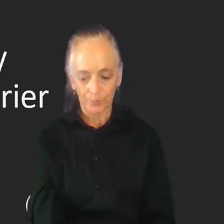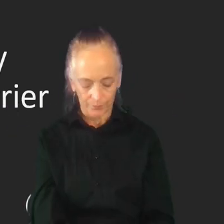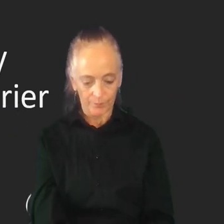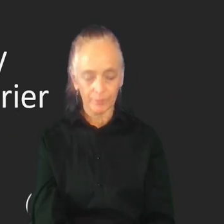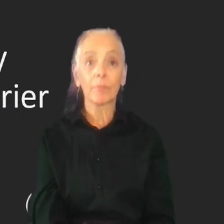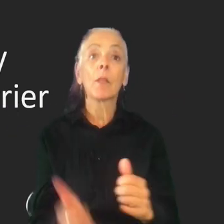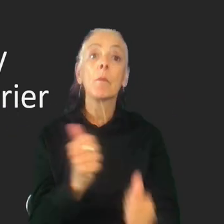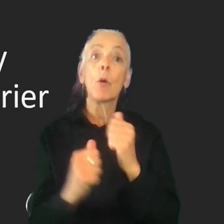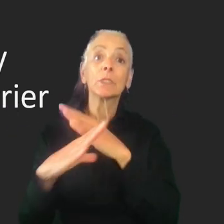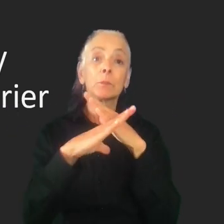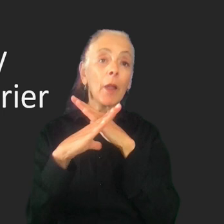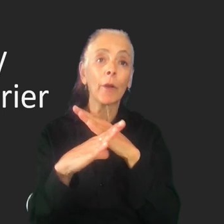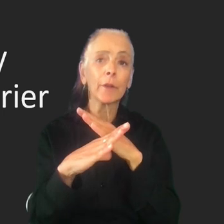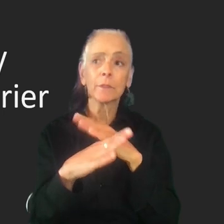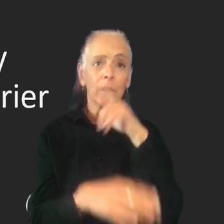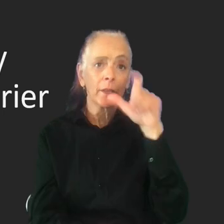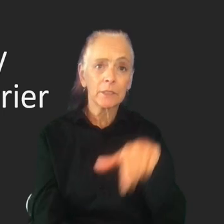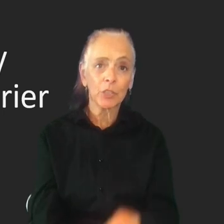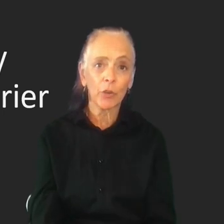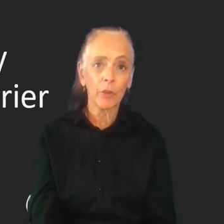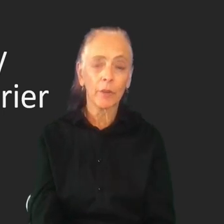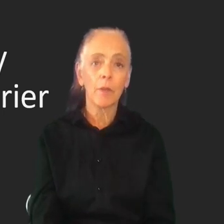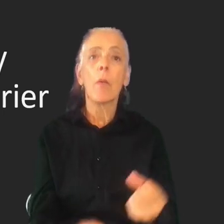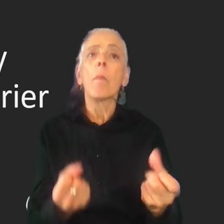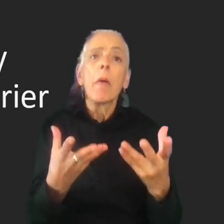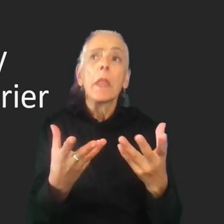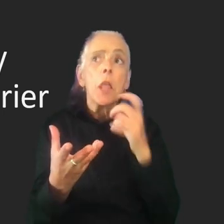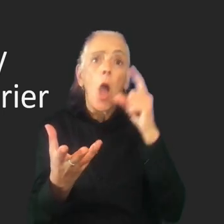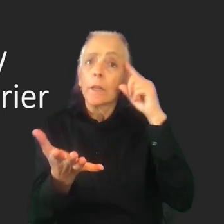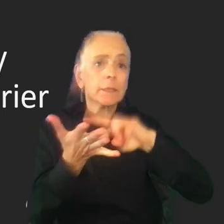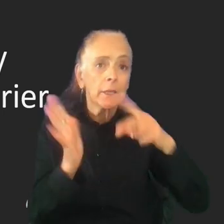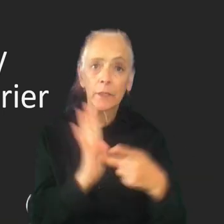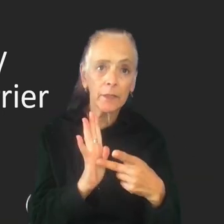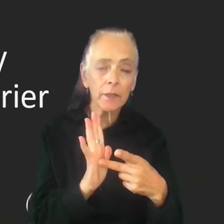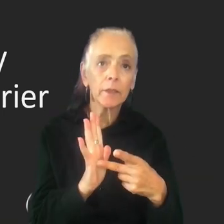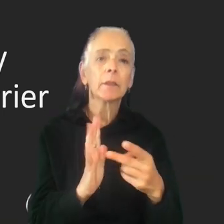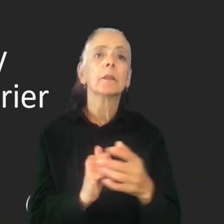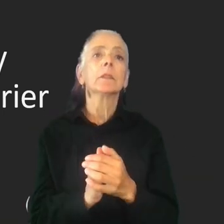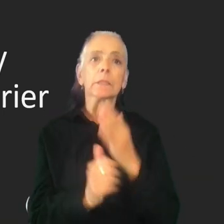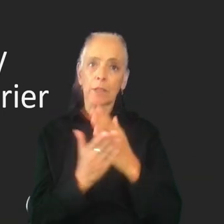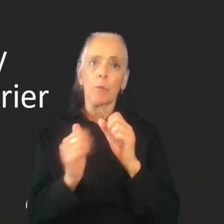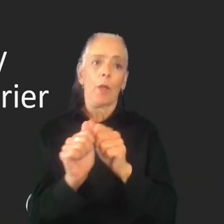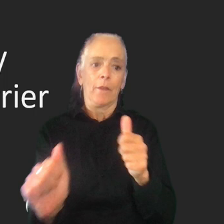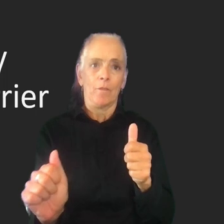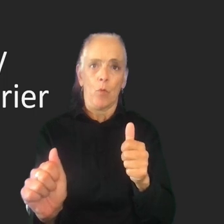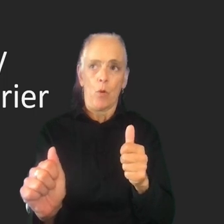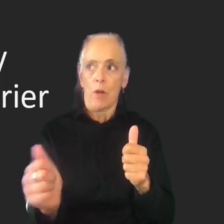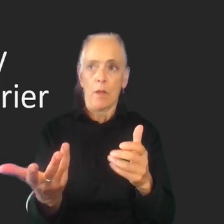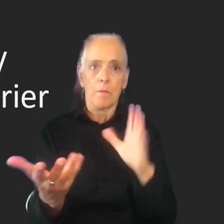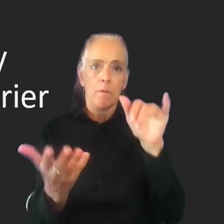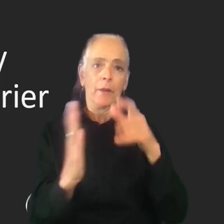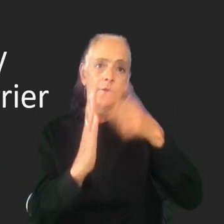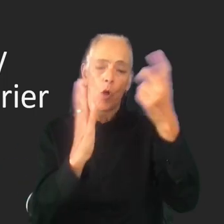most barriers are actually unnecessary and many are unintended and some of these barriers can be avoided by default and that should